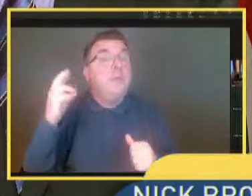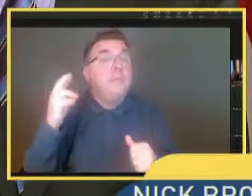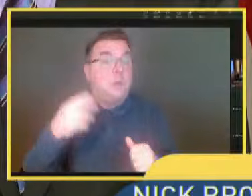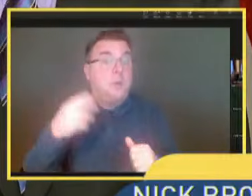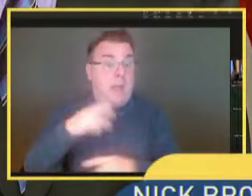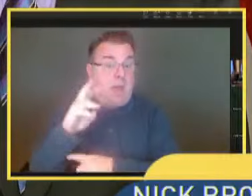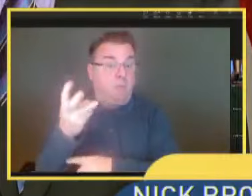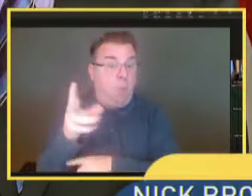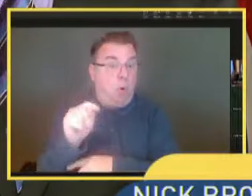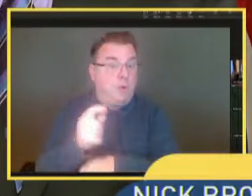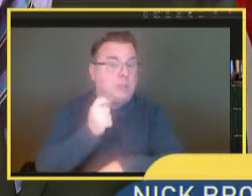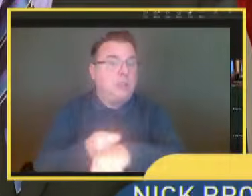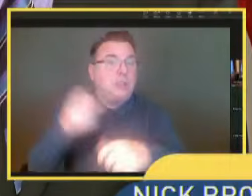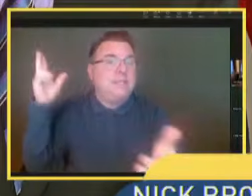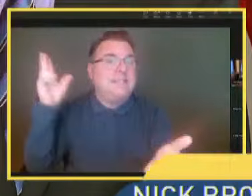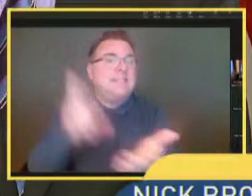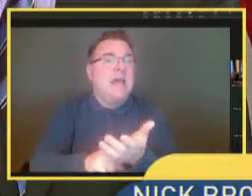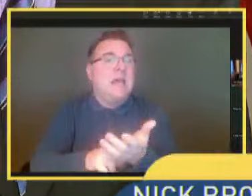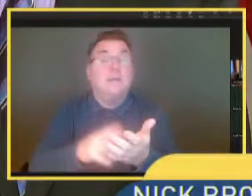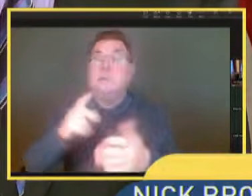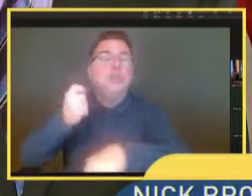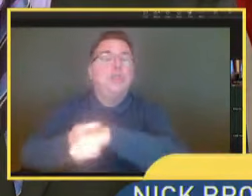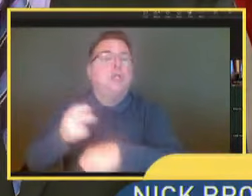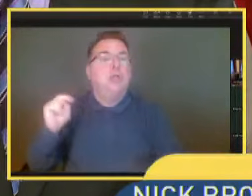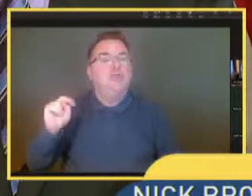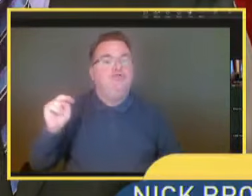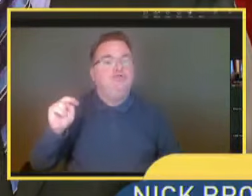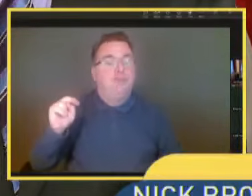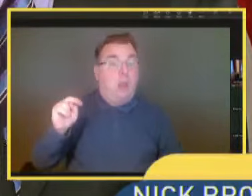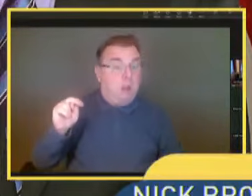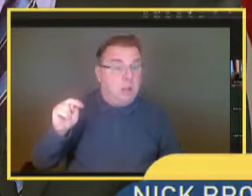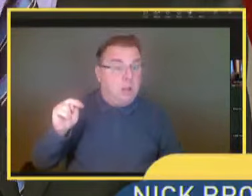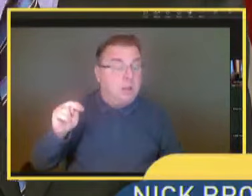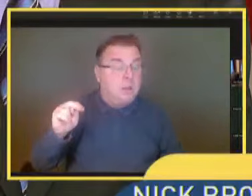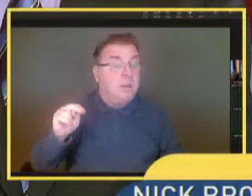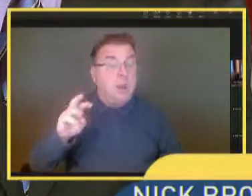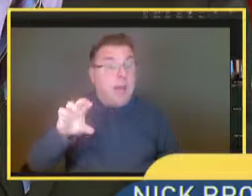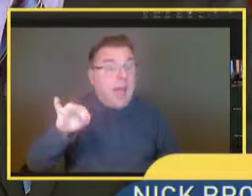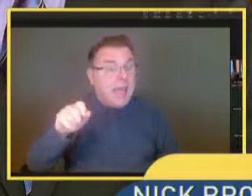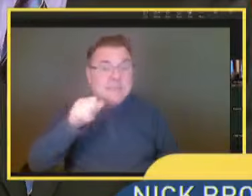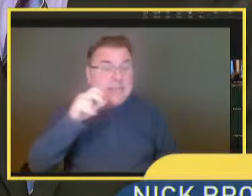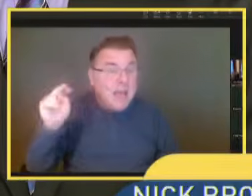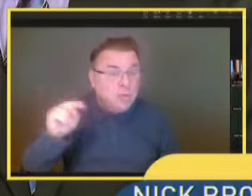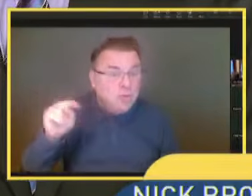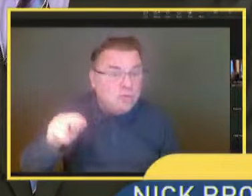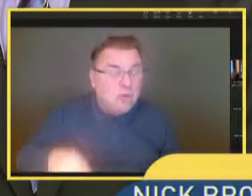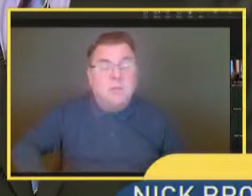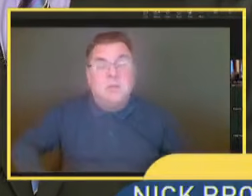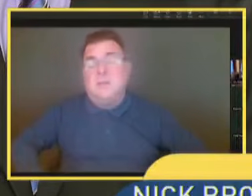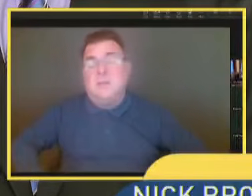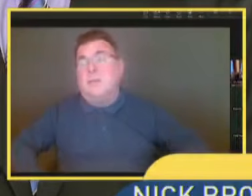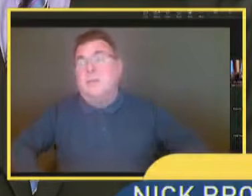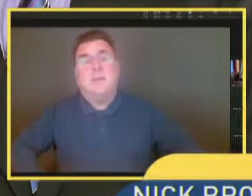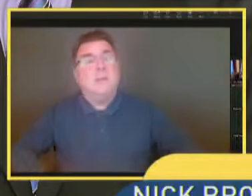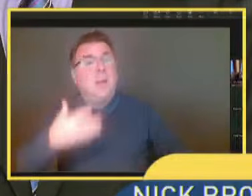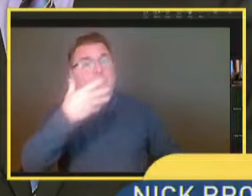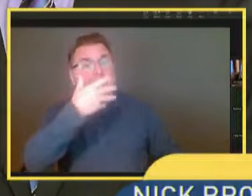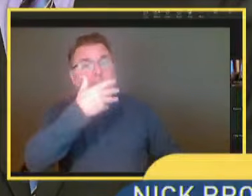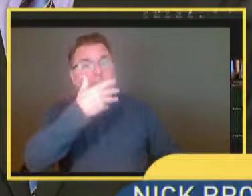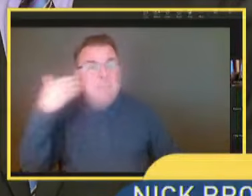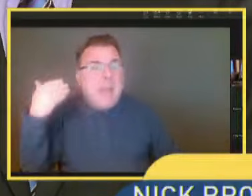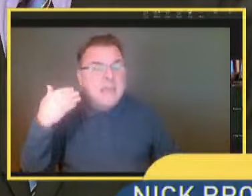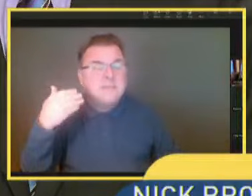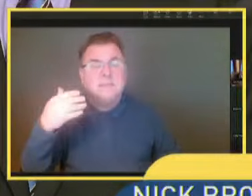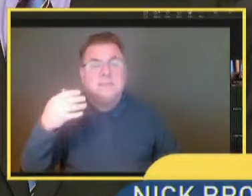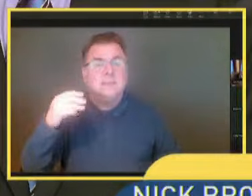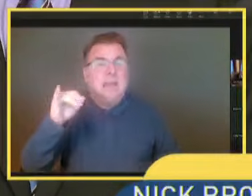is not a neutral party, and it has no oversight today. These masked federal agents who roam the streets of Minneapolis have usurped